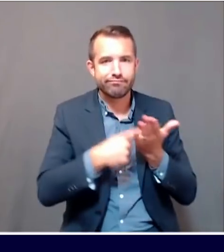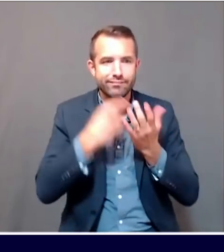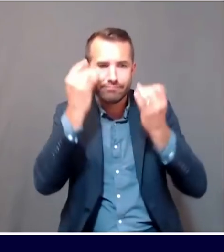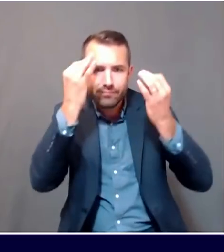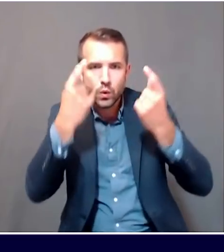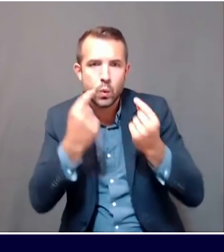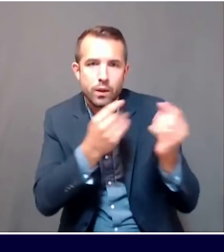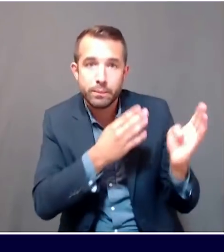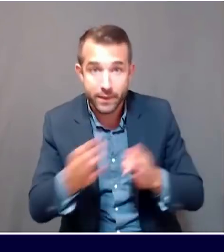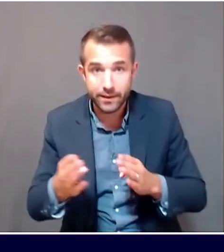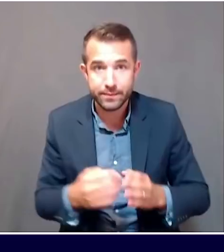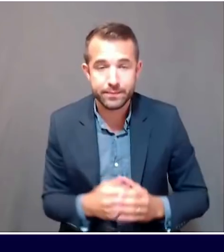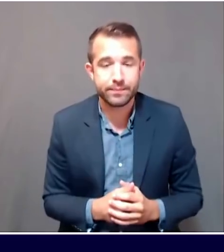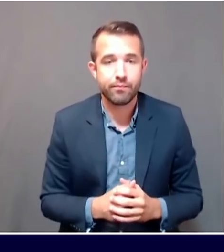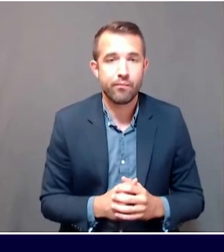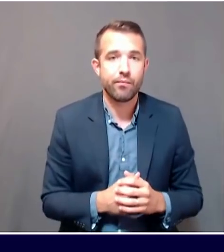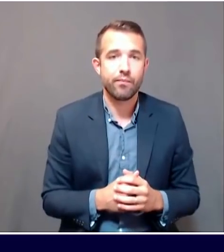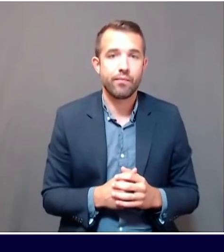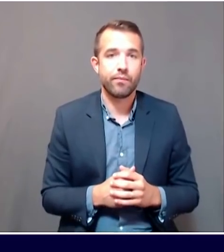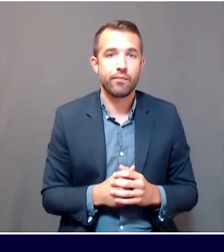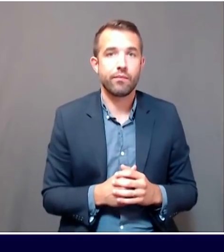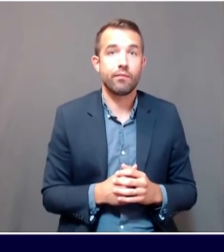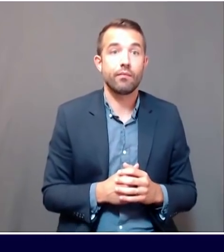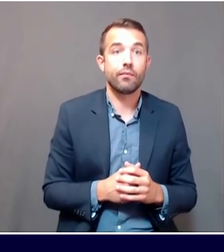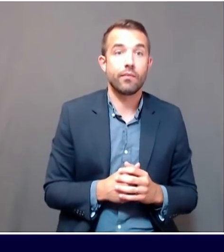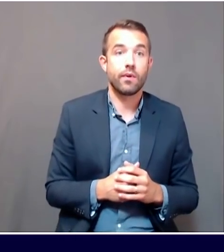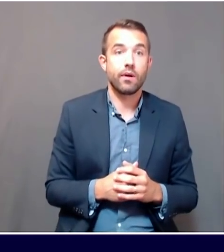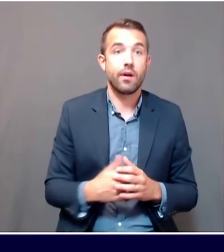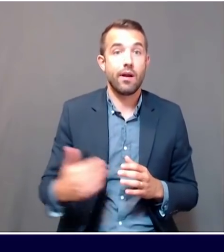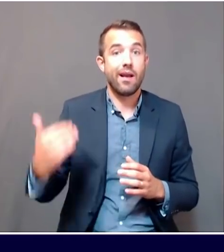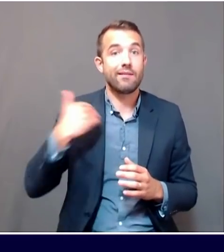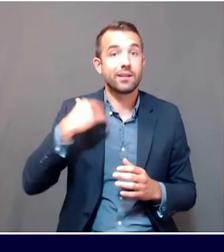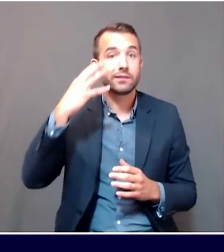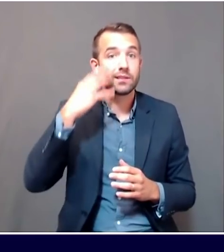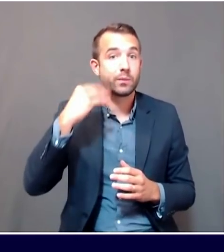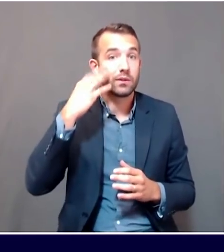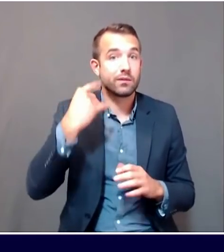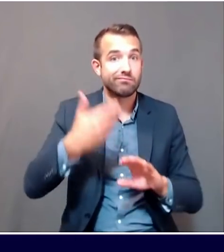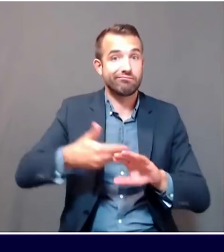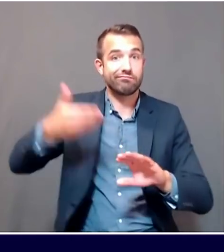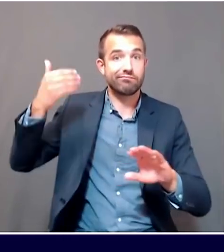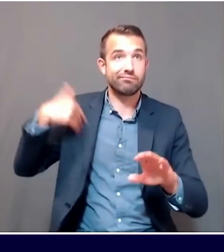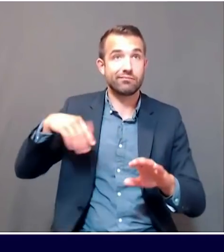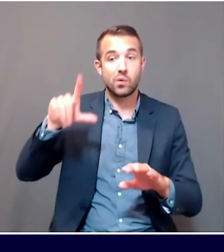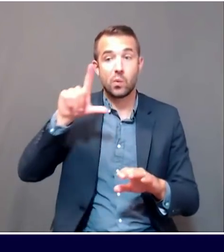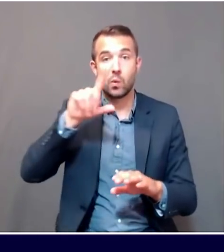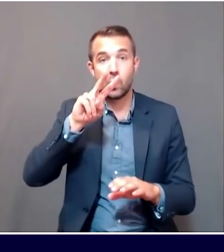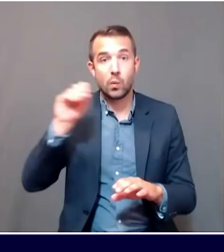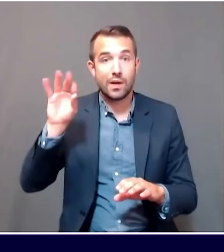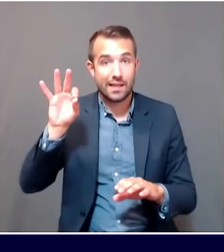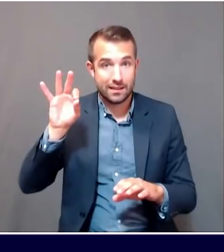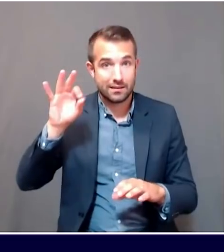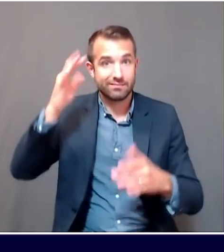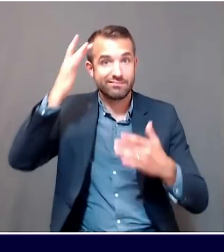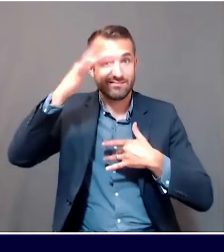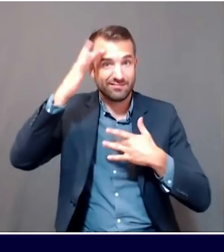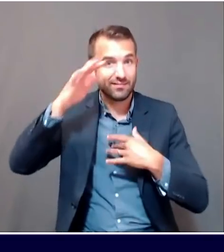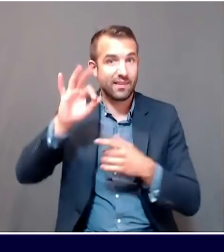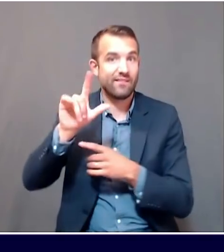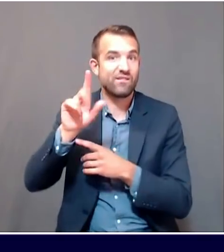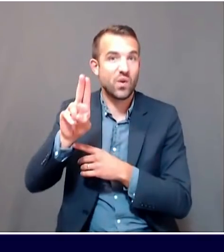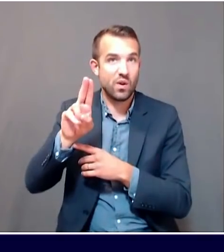issues. We also have the experience from 2009 with the H1N1 influenza vaccine, which